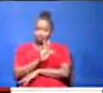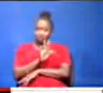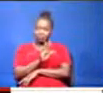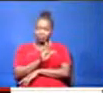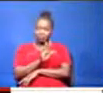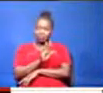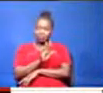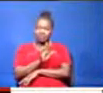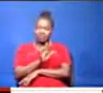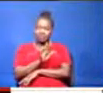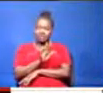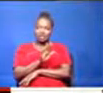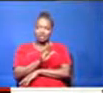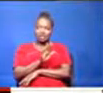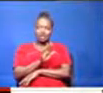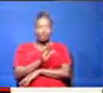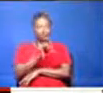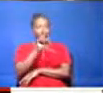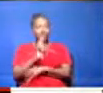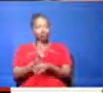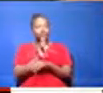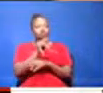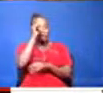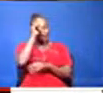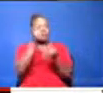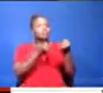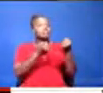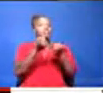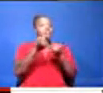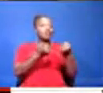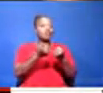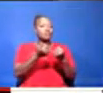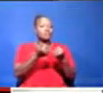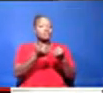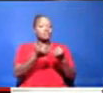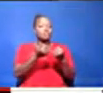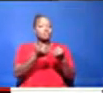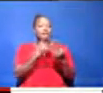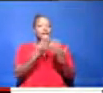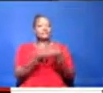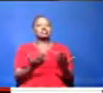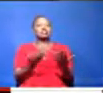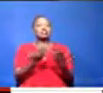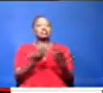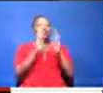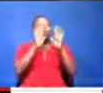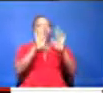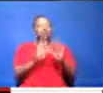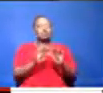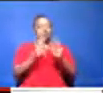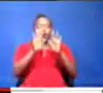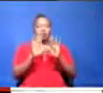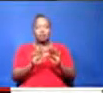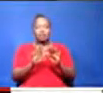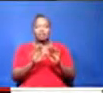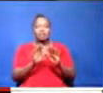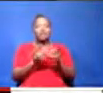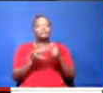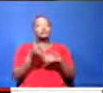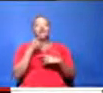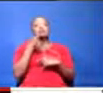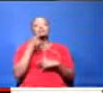is using government vehicles and equipment to do the campaign. To come out and say he's